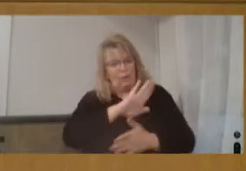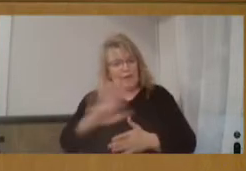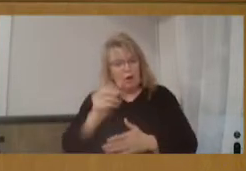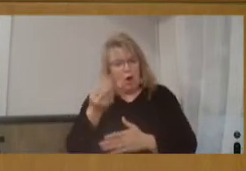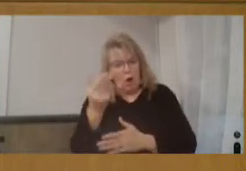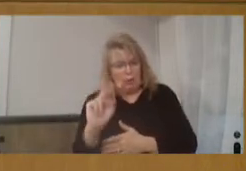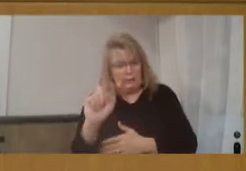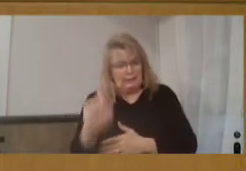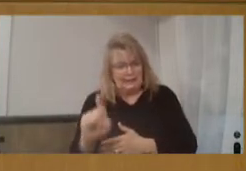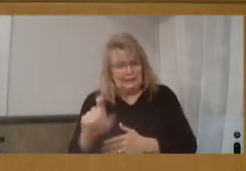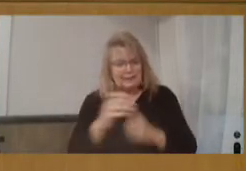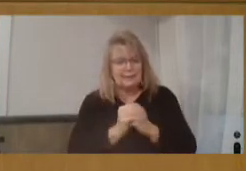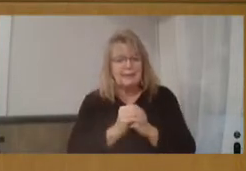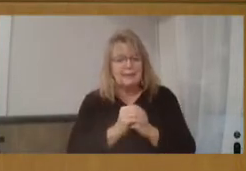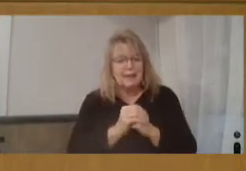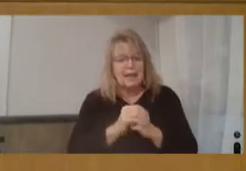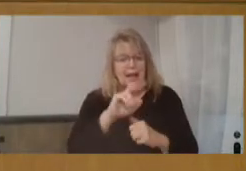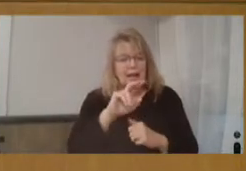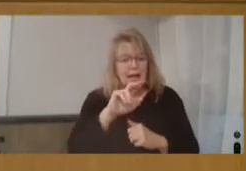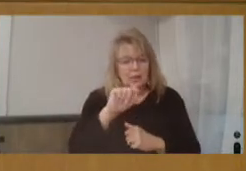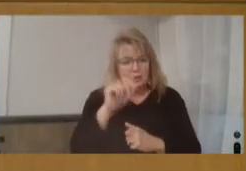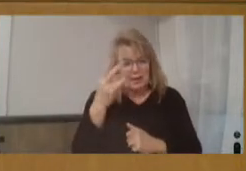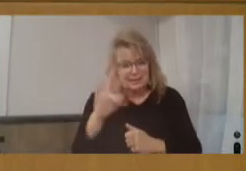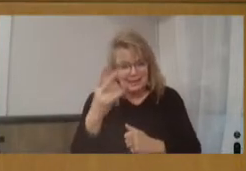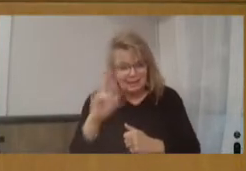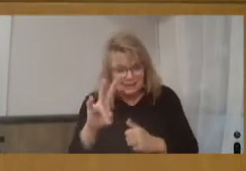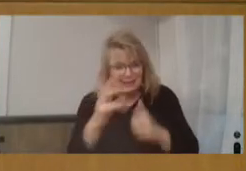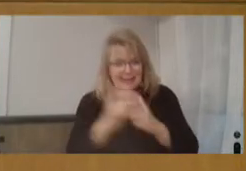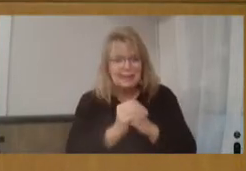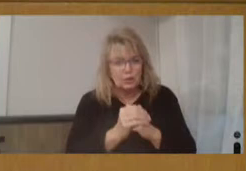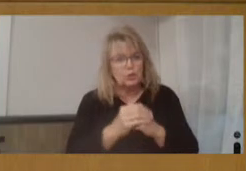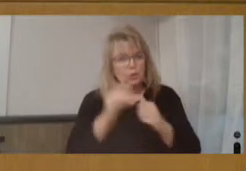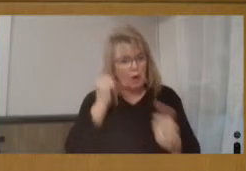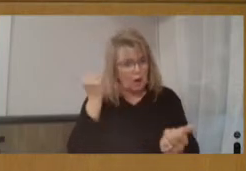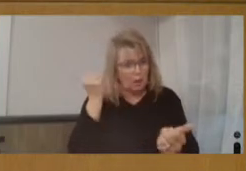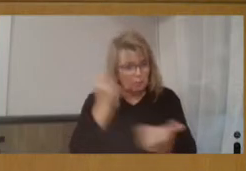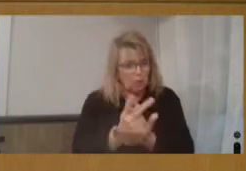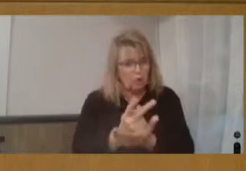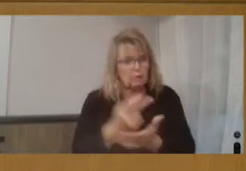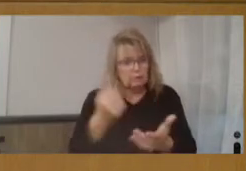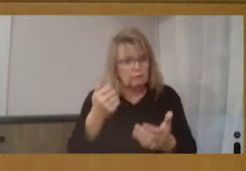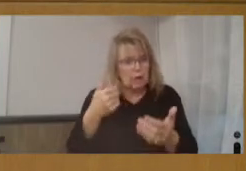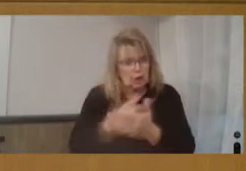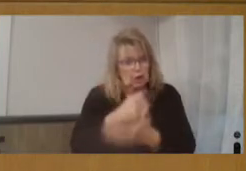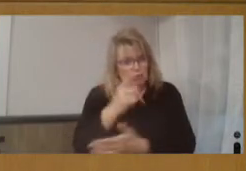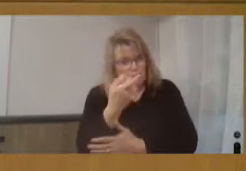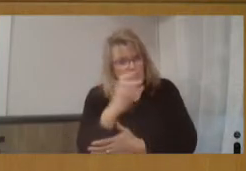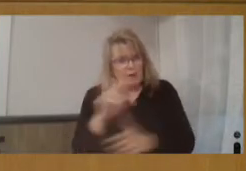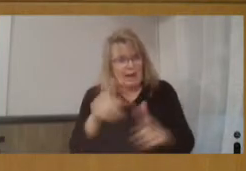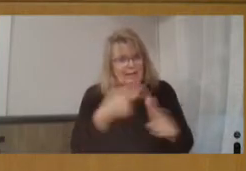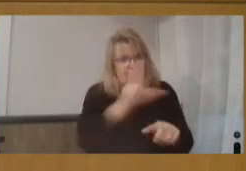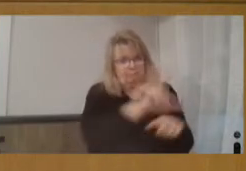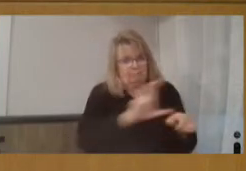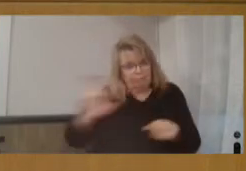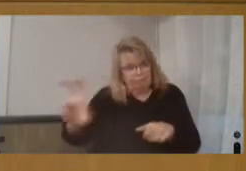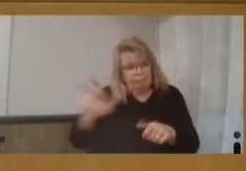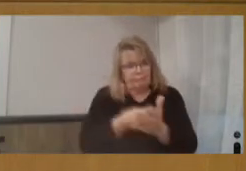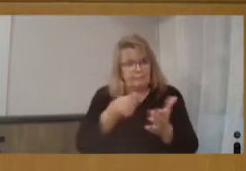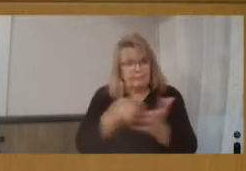shelter, and then those funds were reallocated. We've been pleading for a year now for you to make ACC a priority